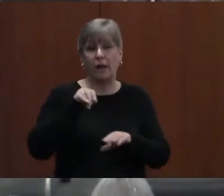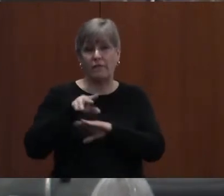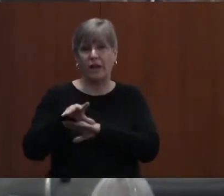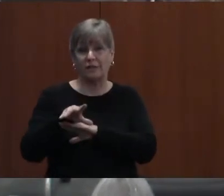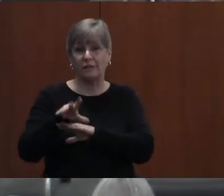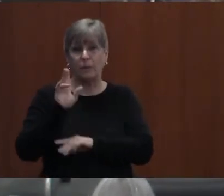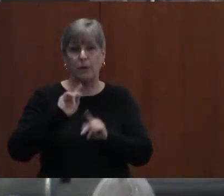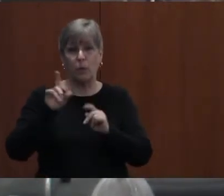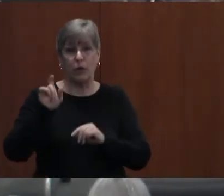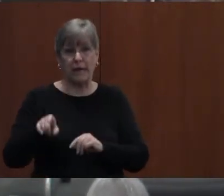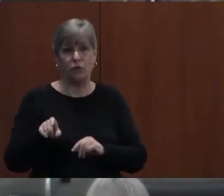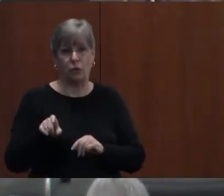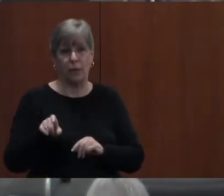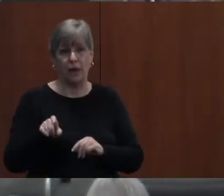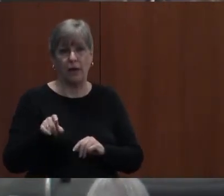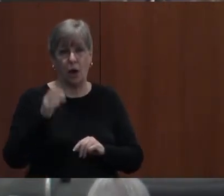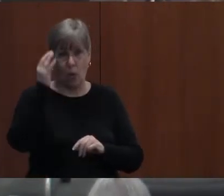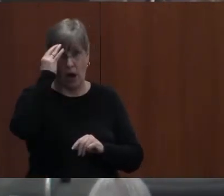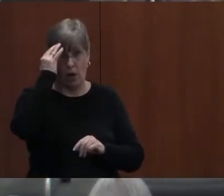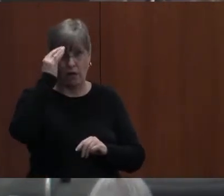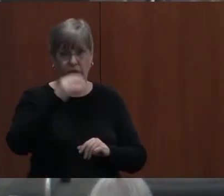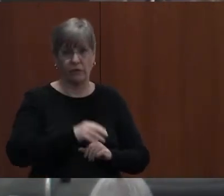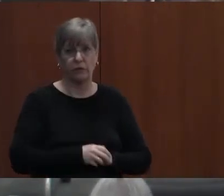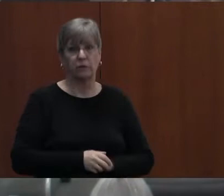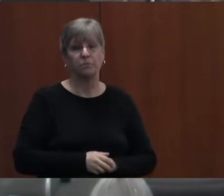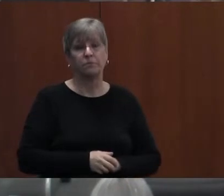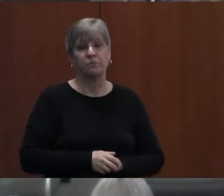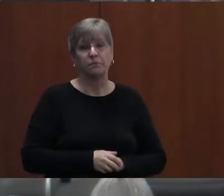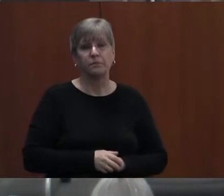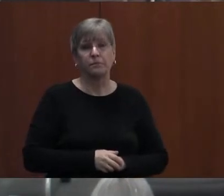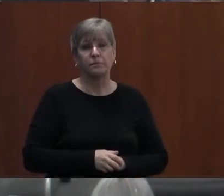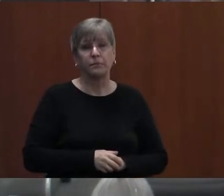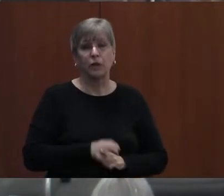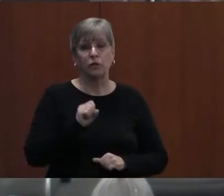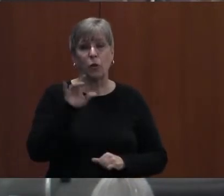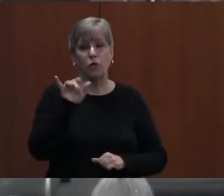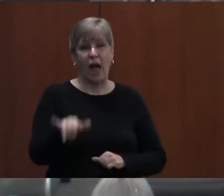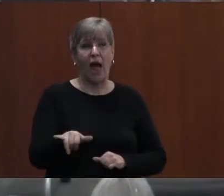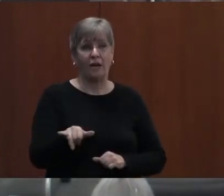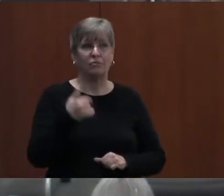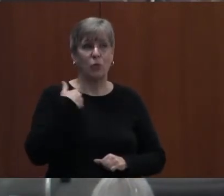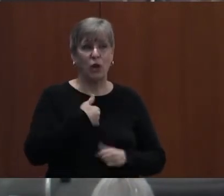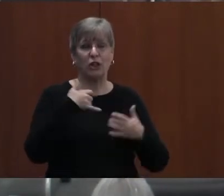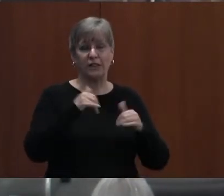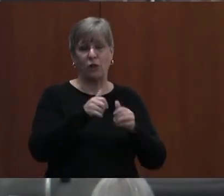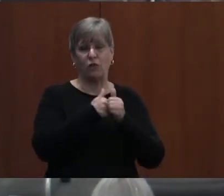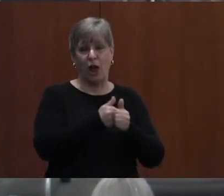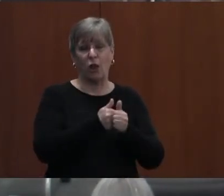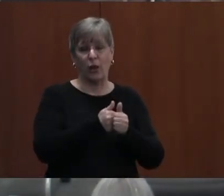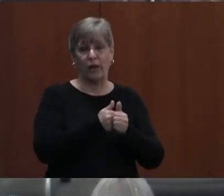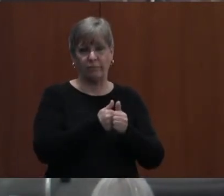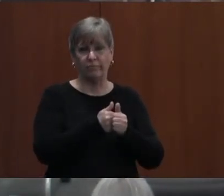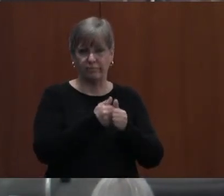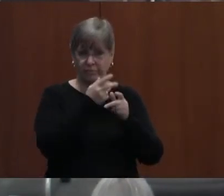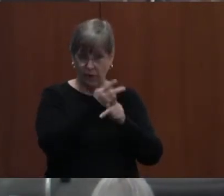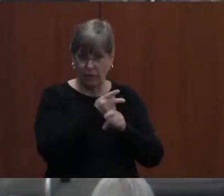things that people need to be aware of. And so that one we're still following very